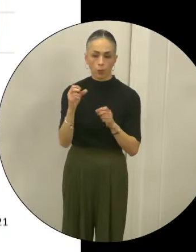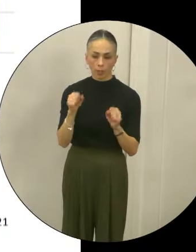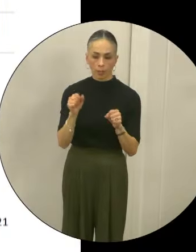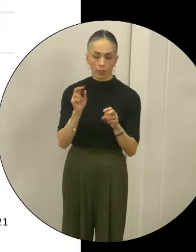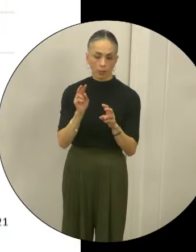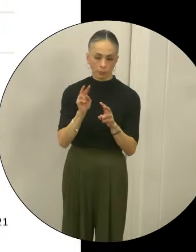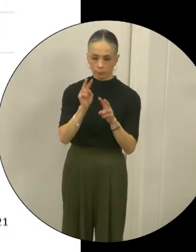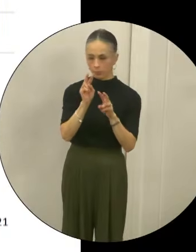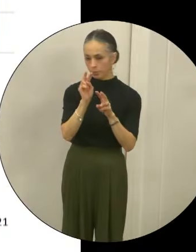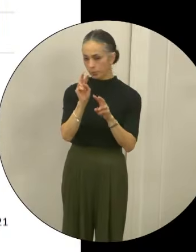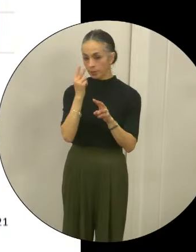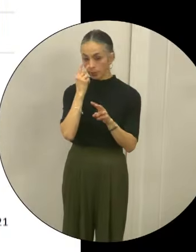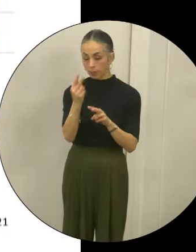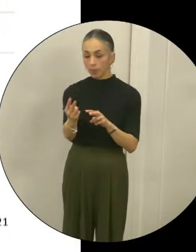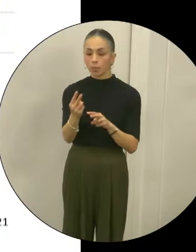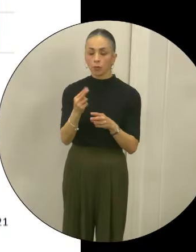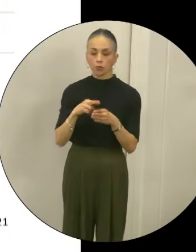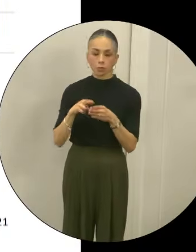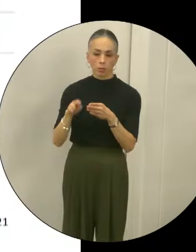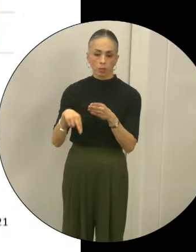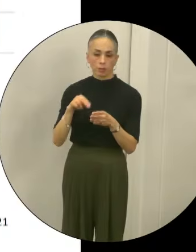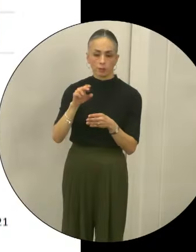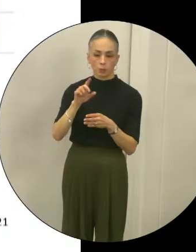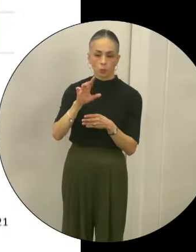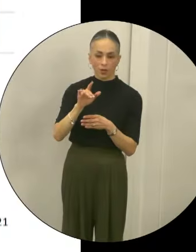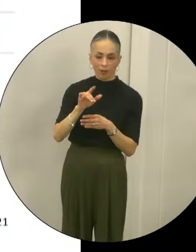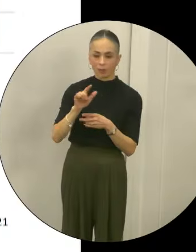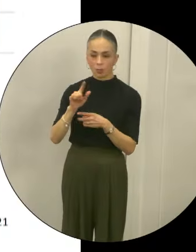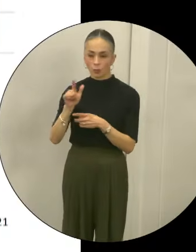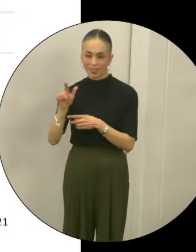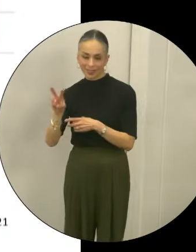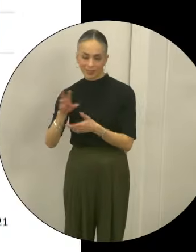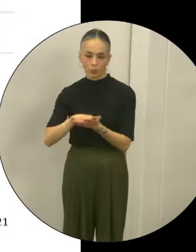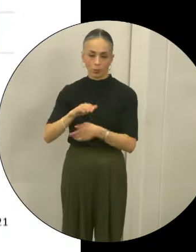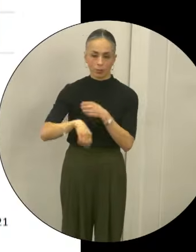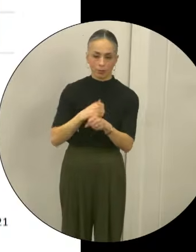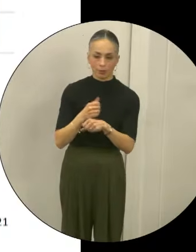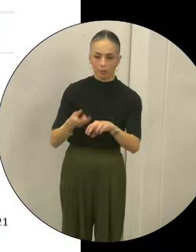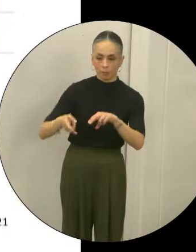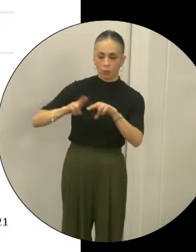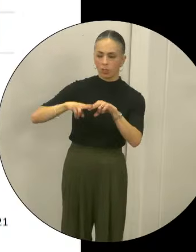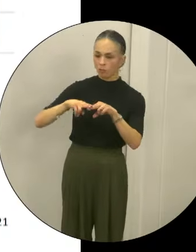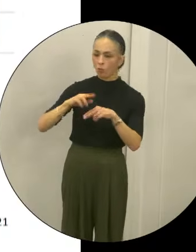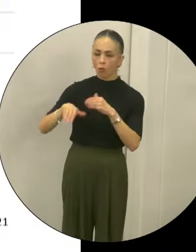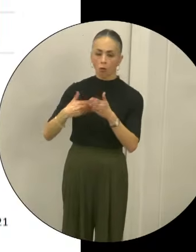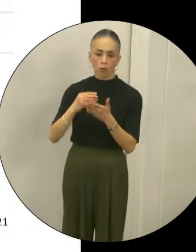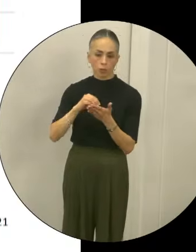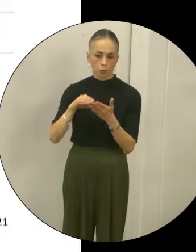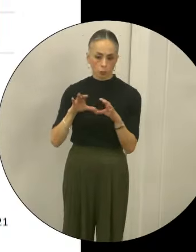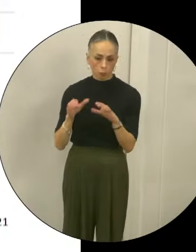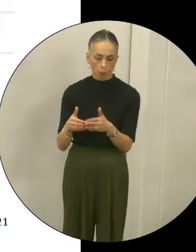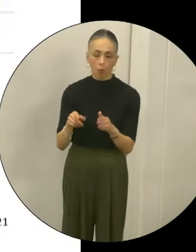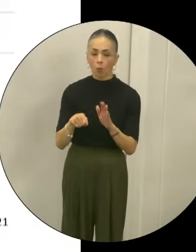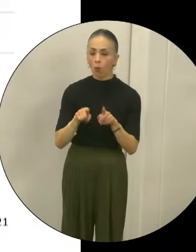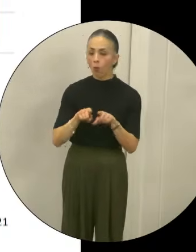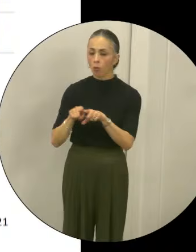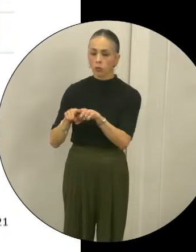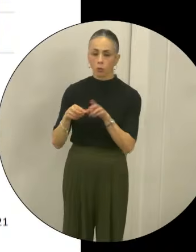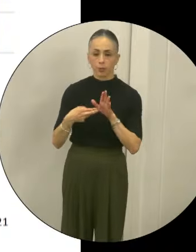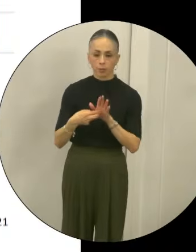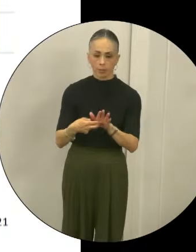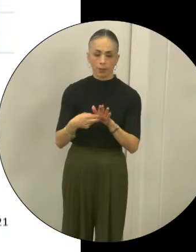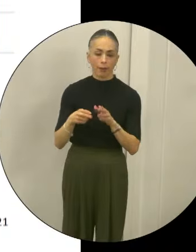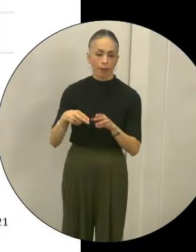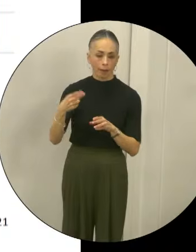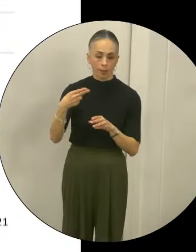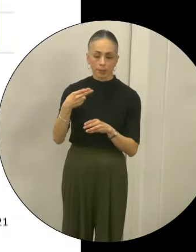that the results of the 2025-2026 school year had significant increases across all student groups. This also represents the highest district high school